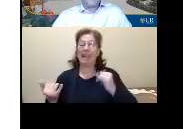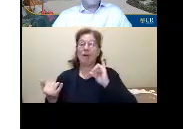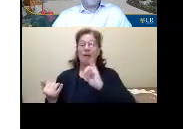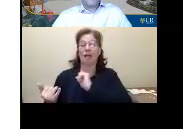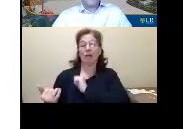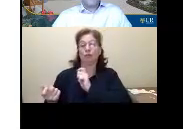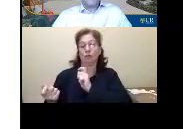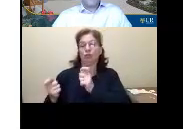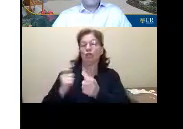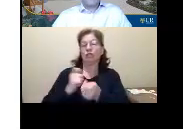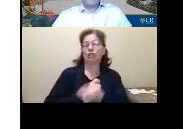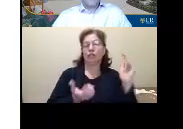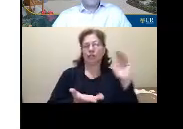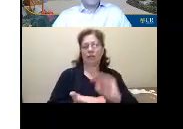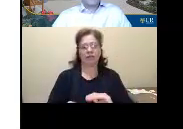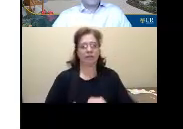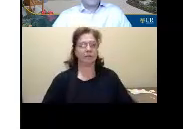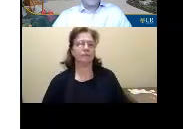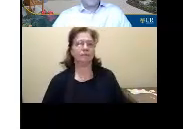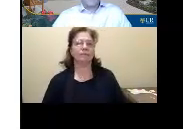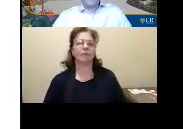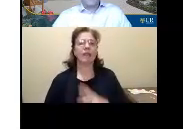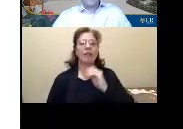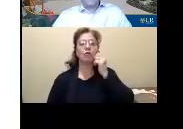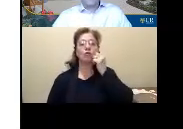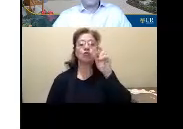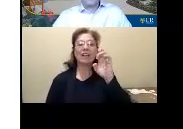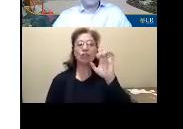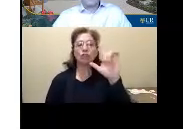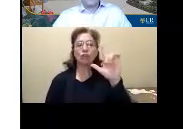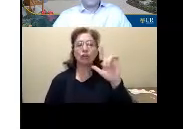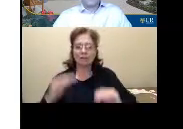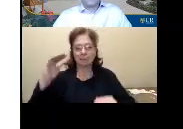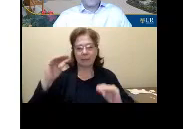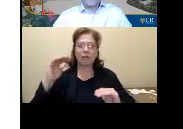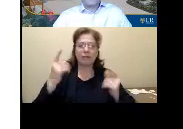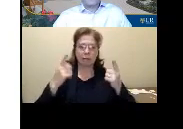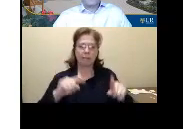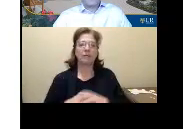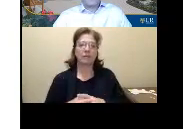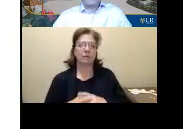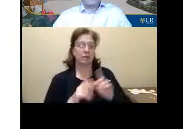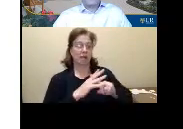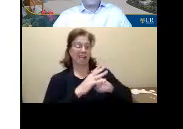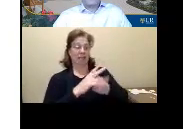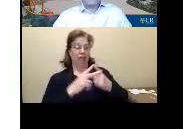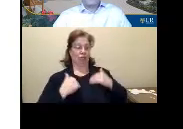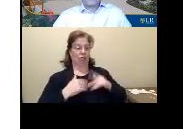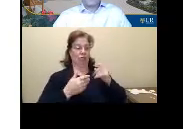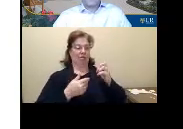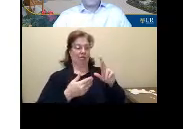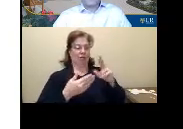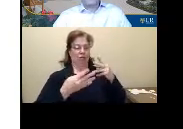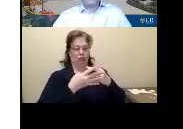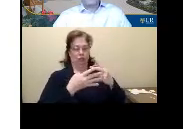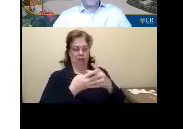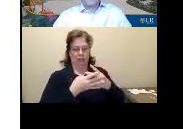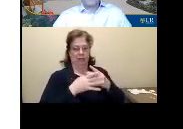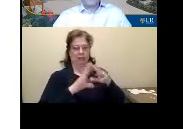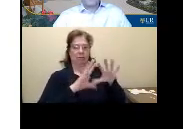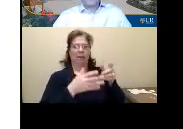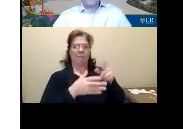There are also issues around racial disparities in screening. The initial lung cancer screening trial had a population